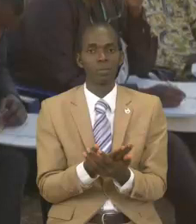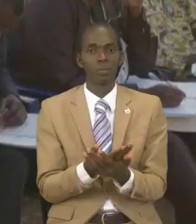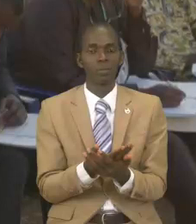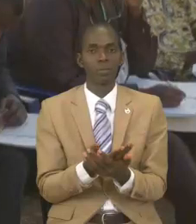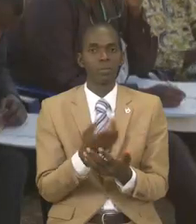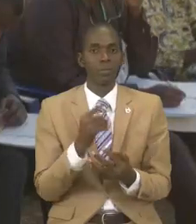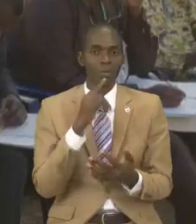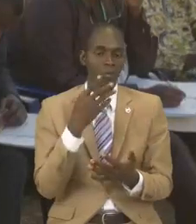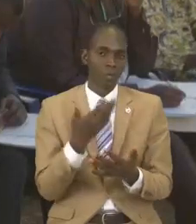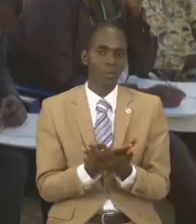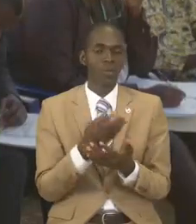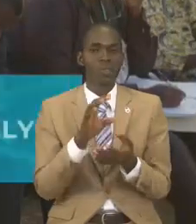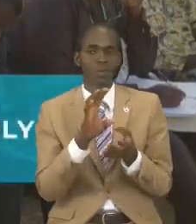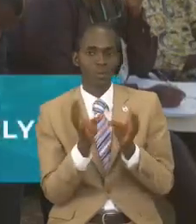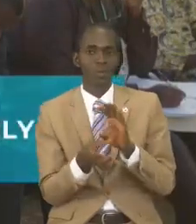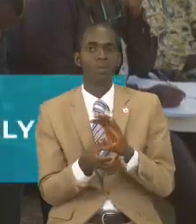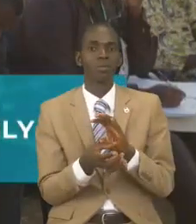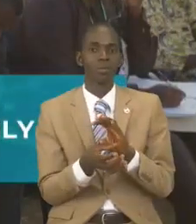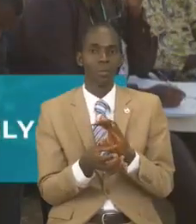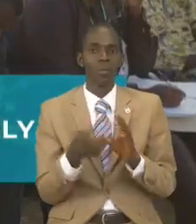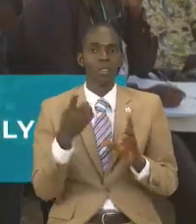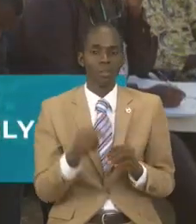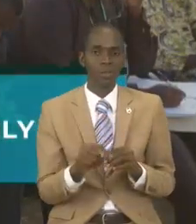conversion. The proving